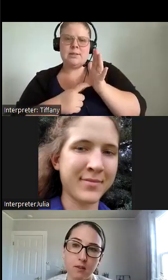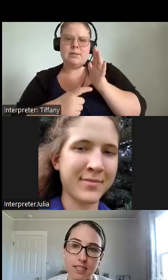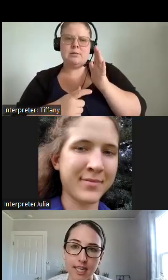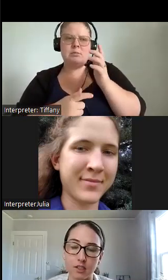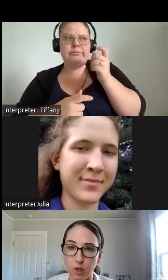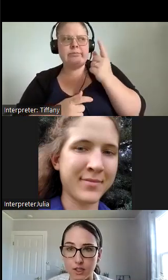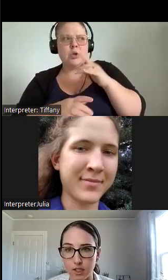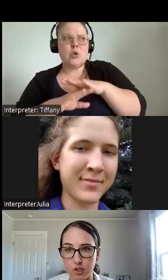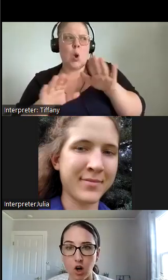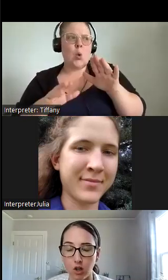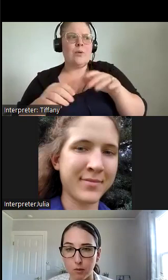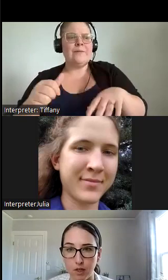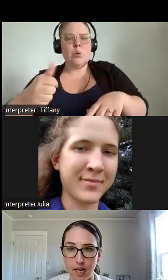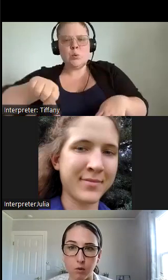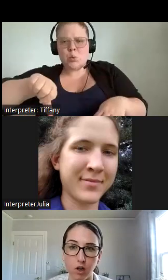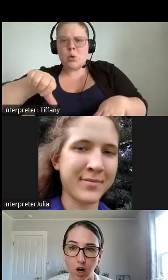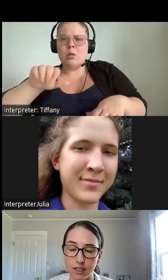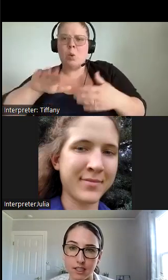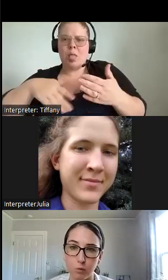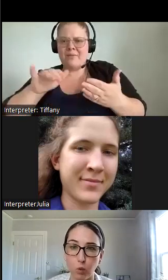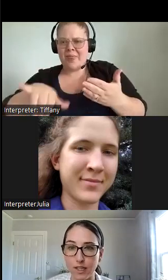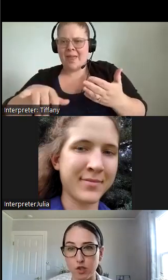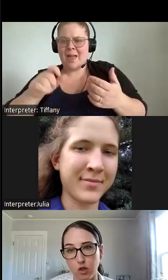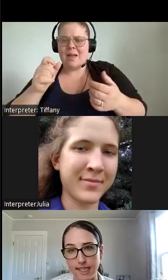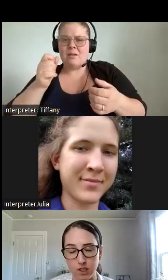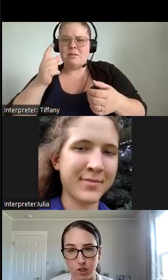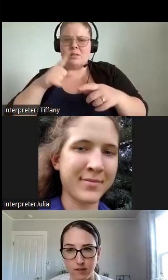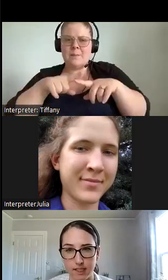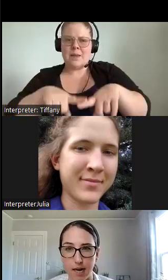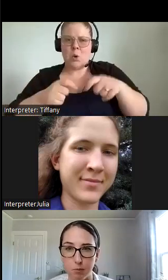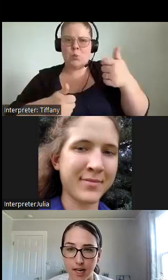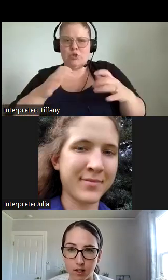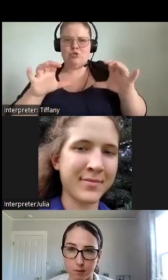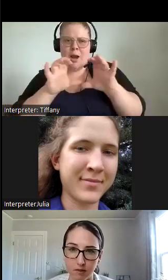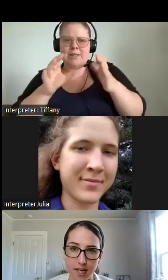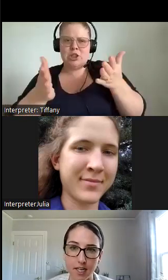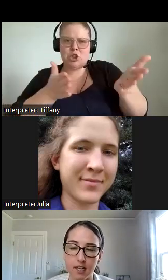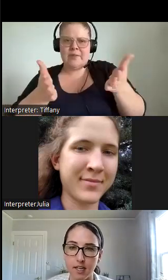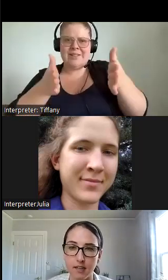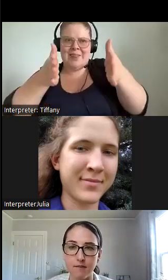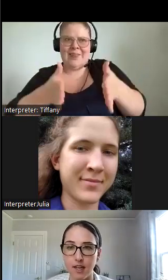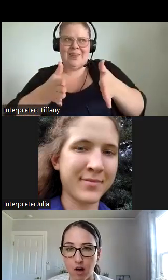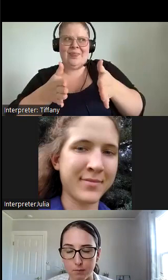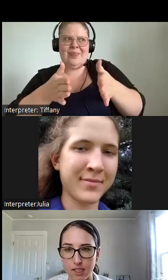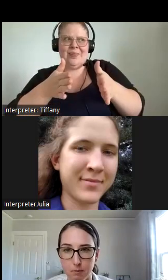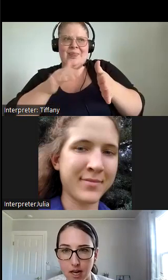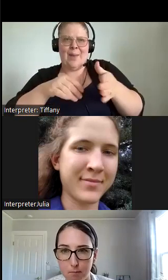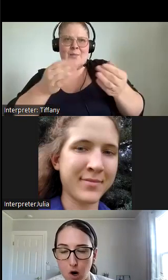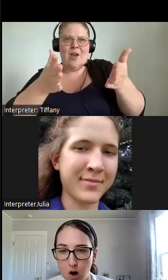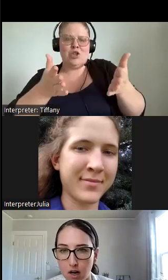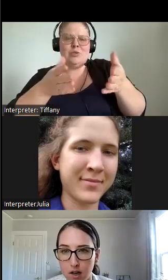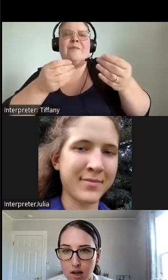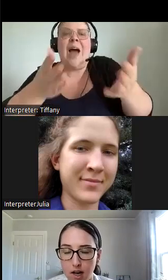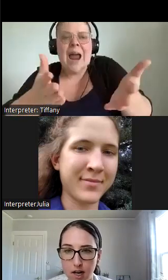some of those things are all applying regardless of which crisis service that provider is providing, if they've opted to